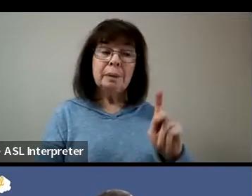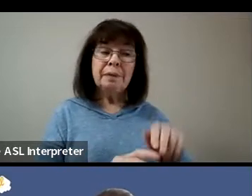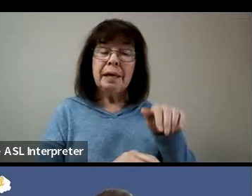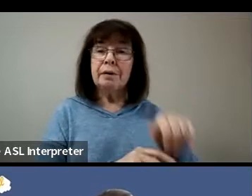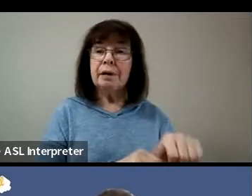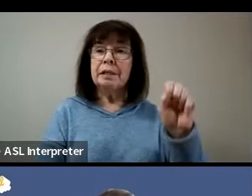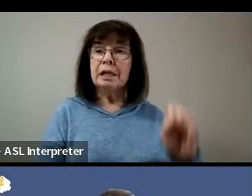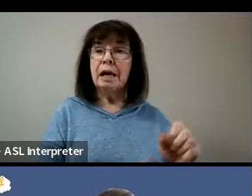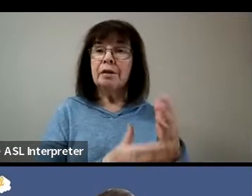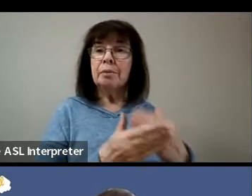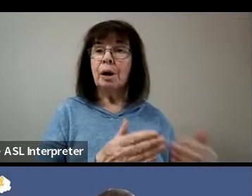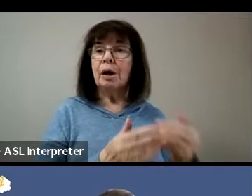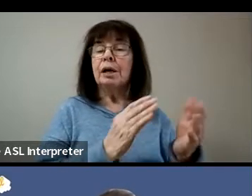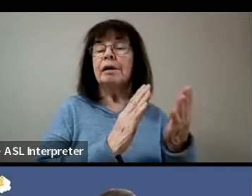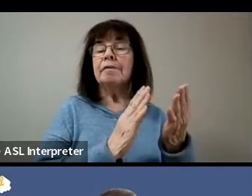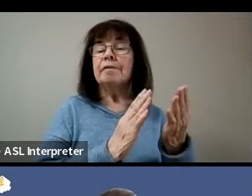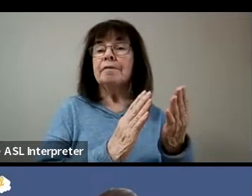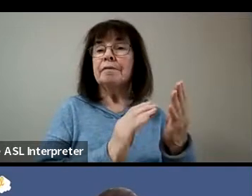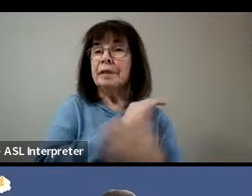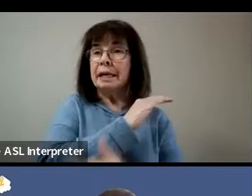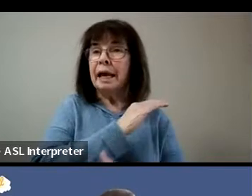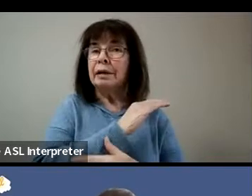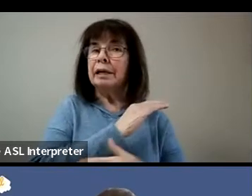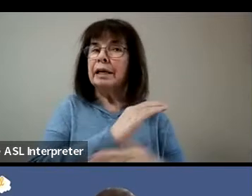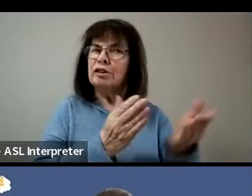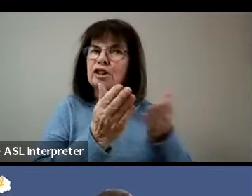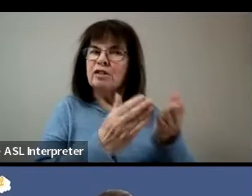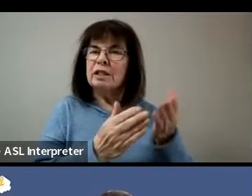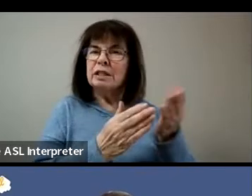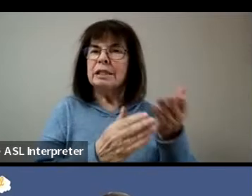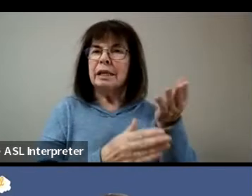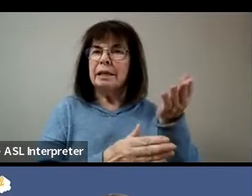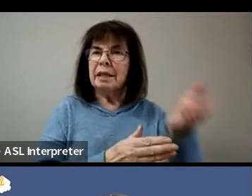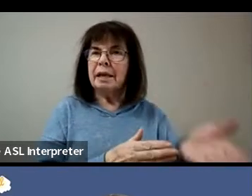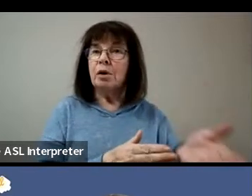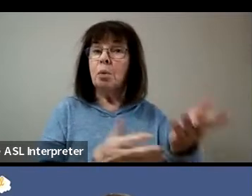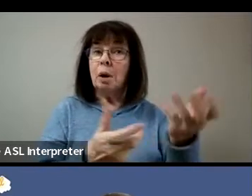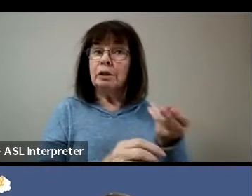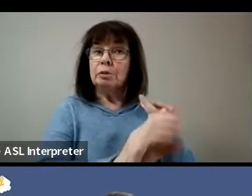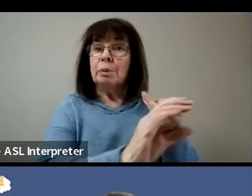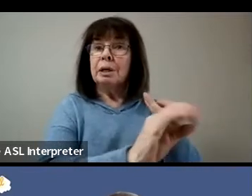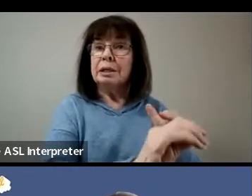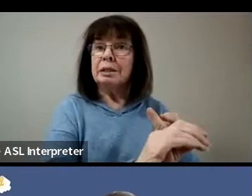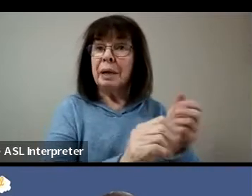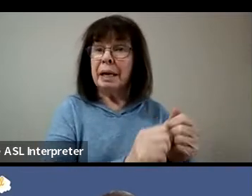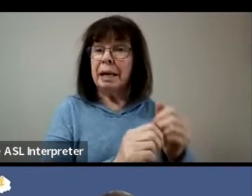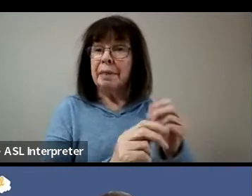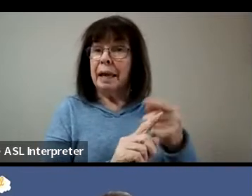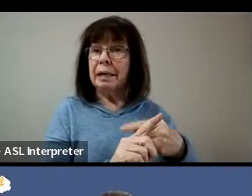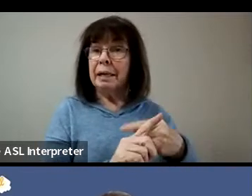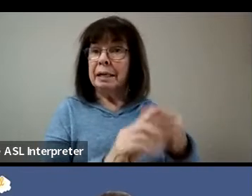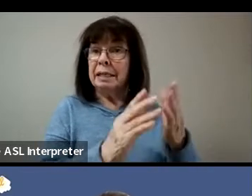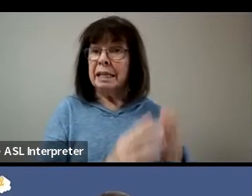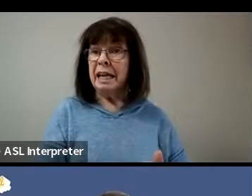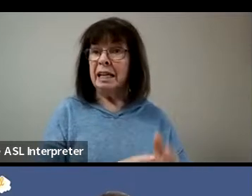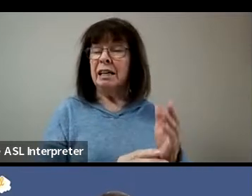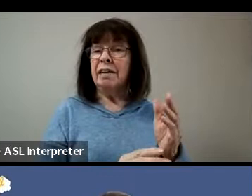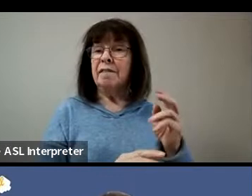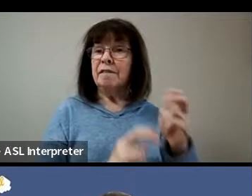servicing the community there want to participate in that tenant fair, please feel free to reach out. And I